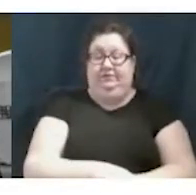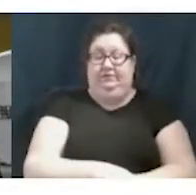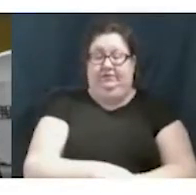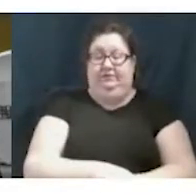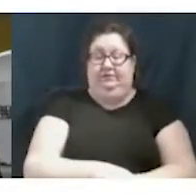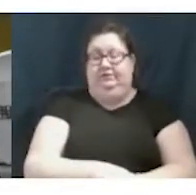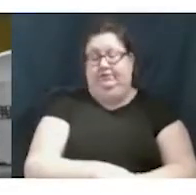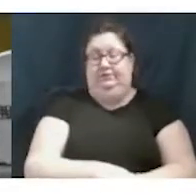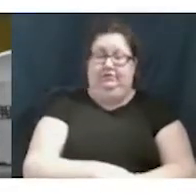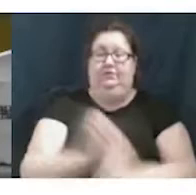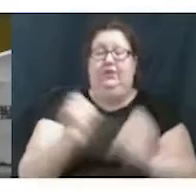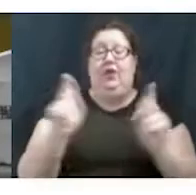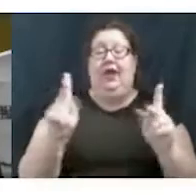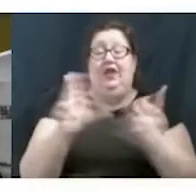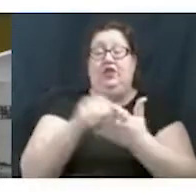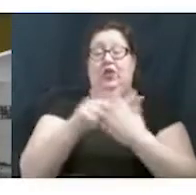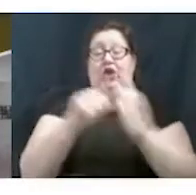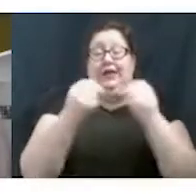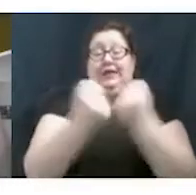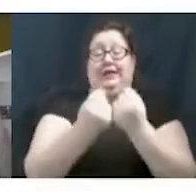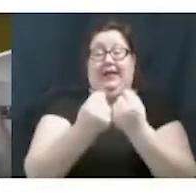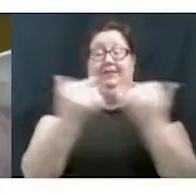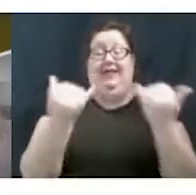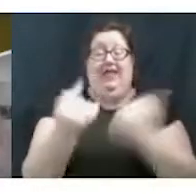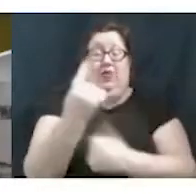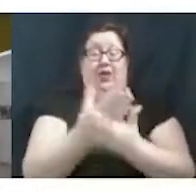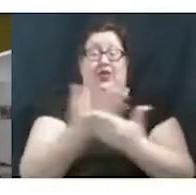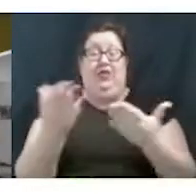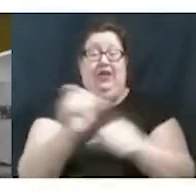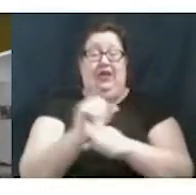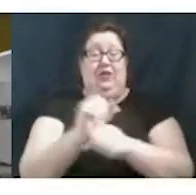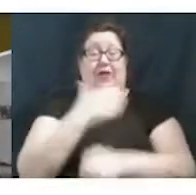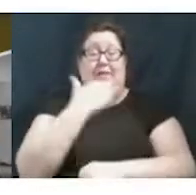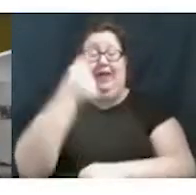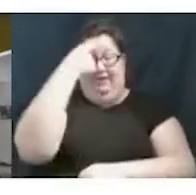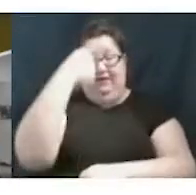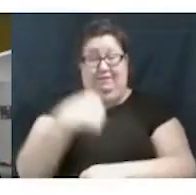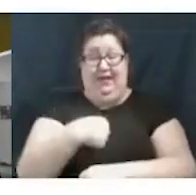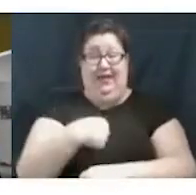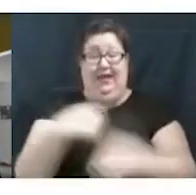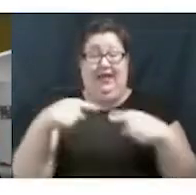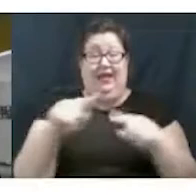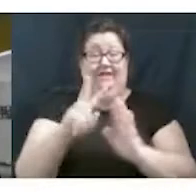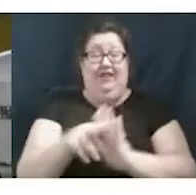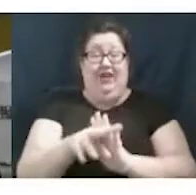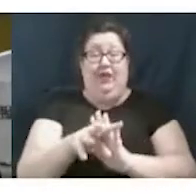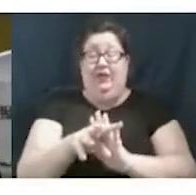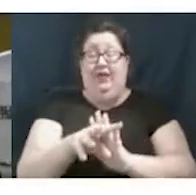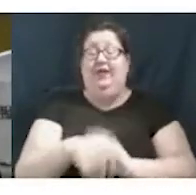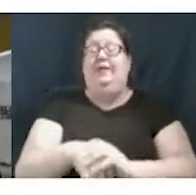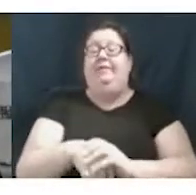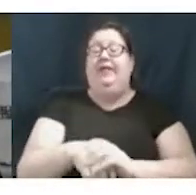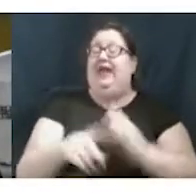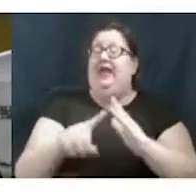All right, so learning teams. So this is one of the things that has worked better for me in video than any other class. All right, at the beginning of the